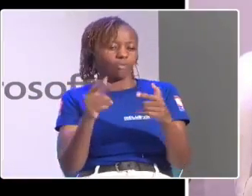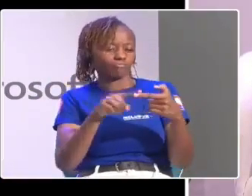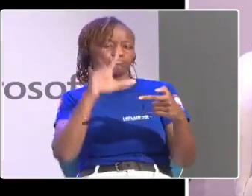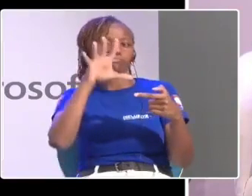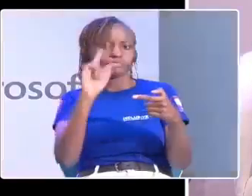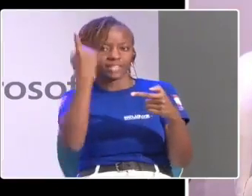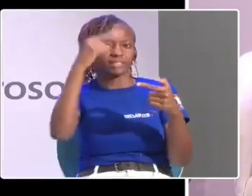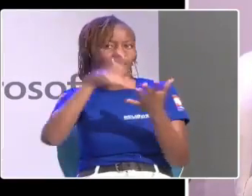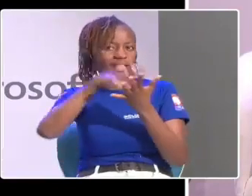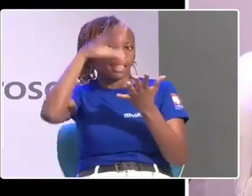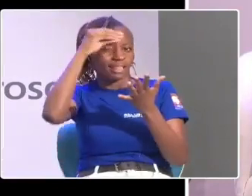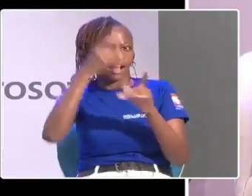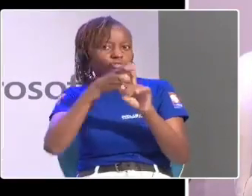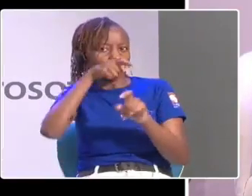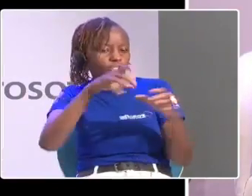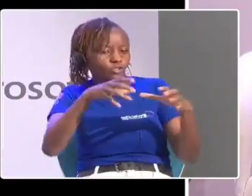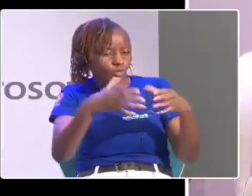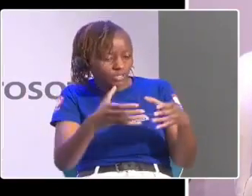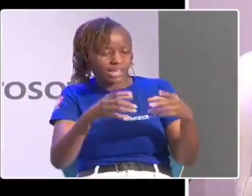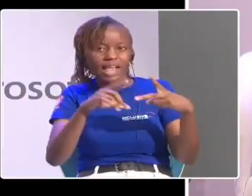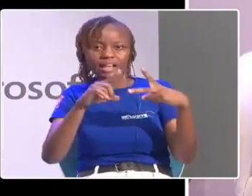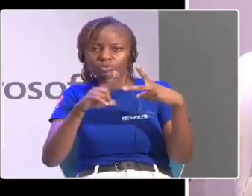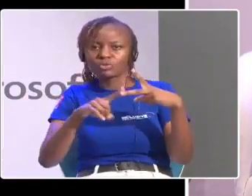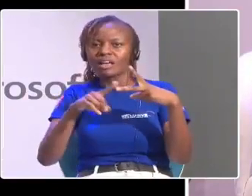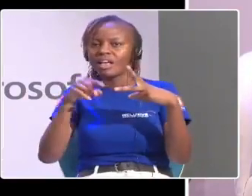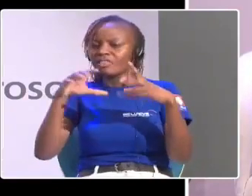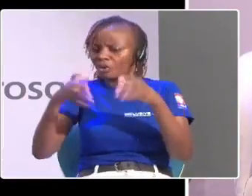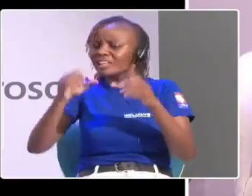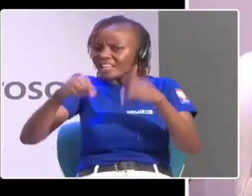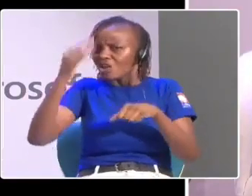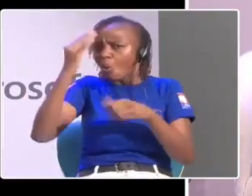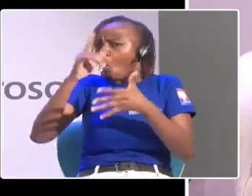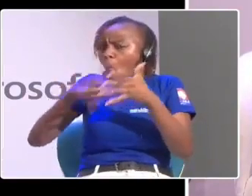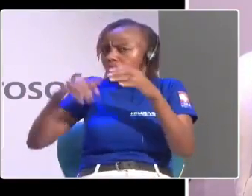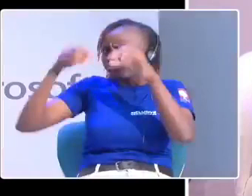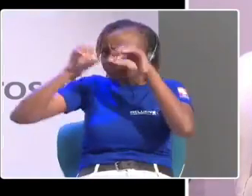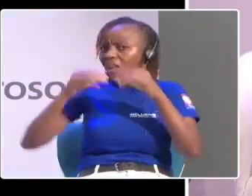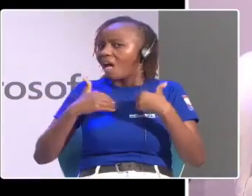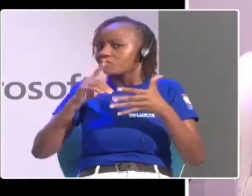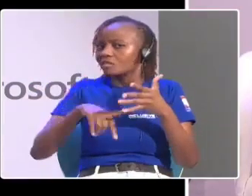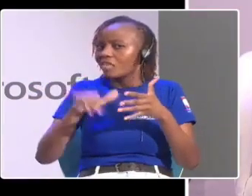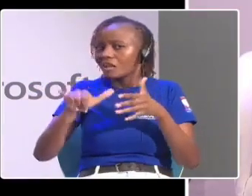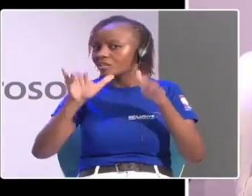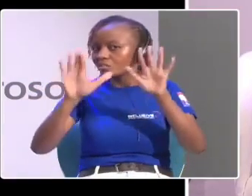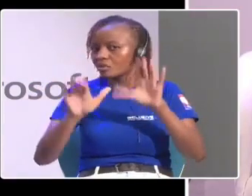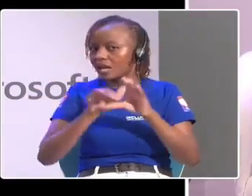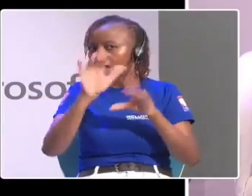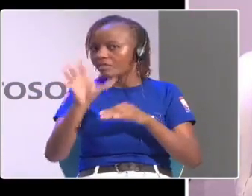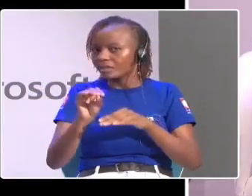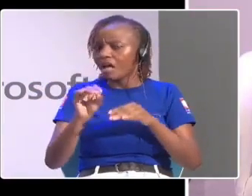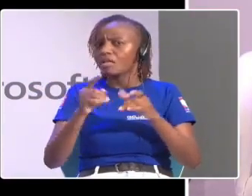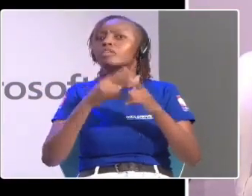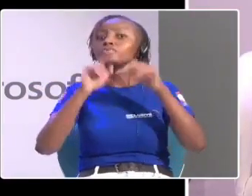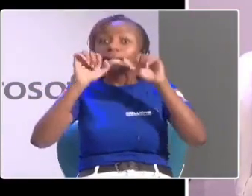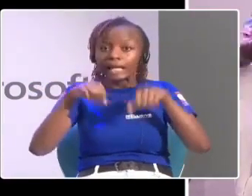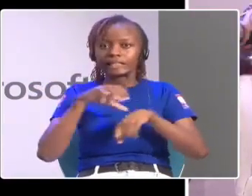community and making sure that the community knows what Google has that might be relevant in Africa, and also so that we then get